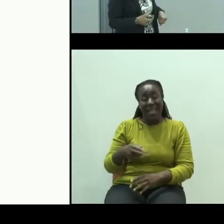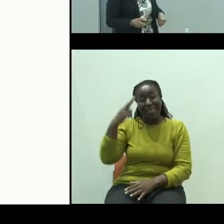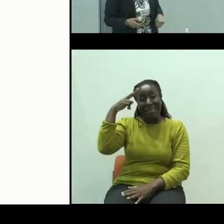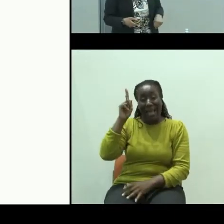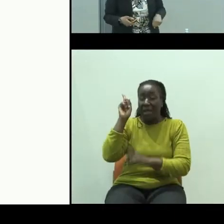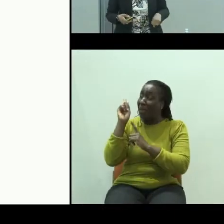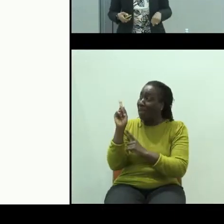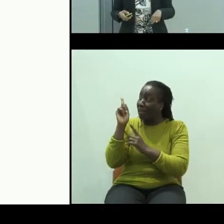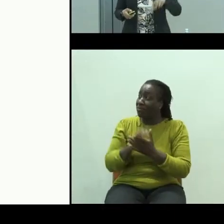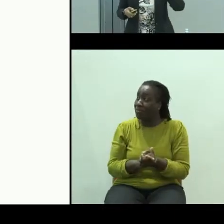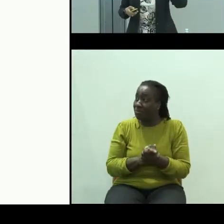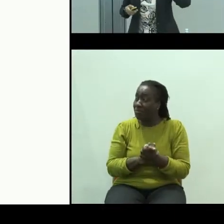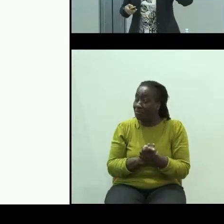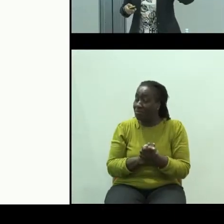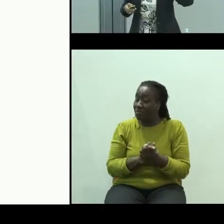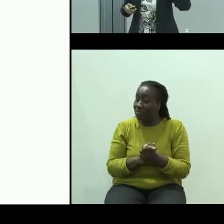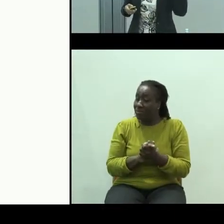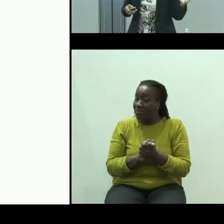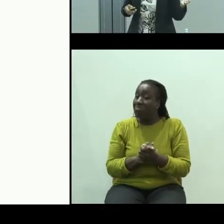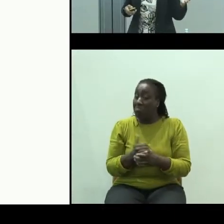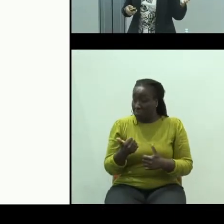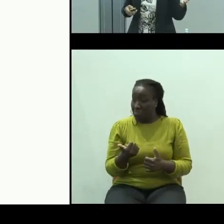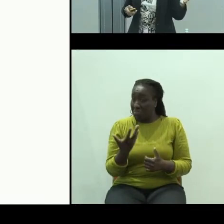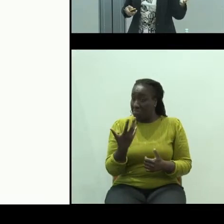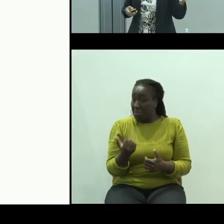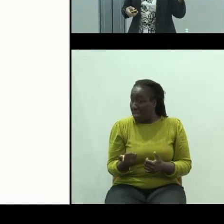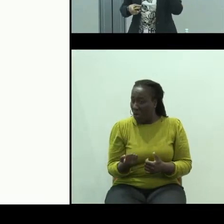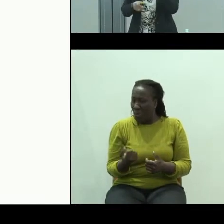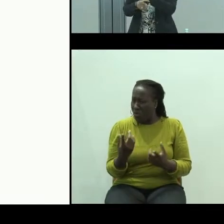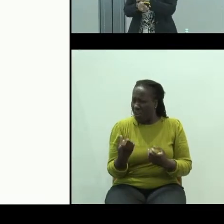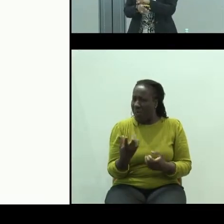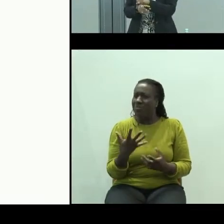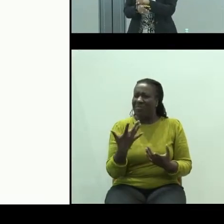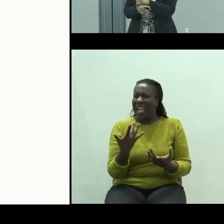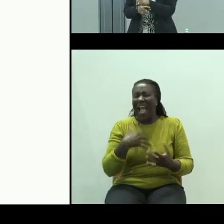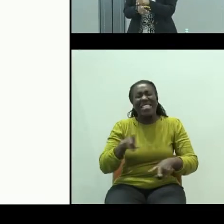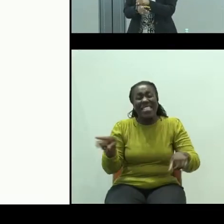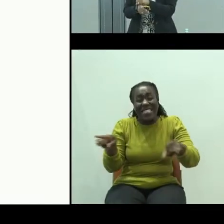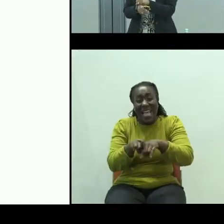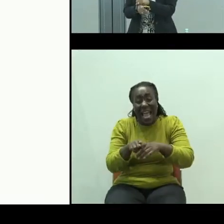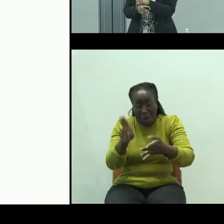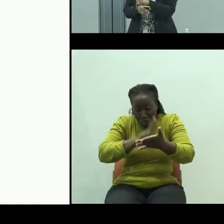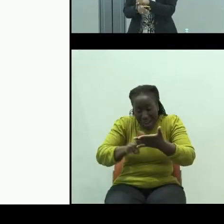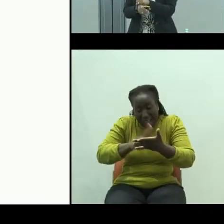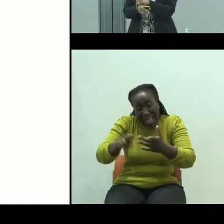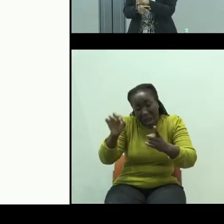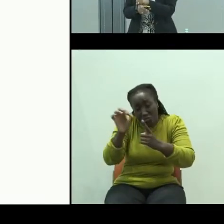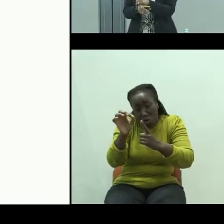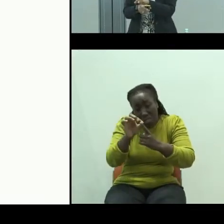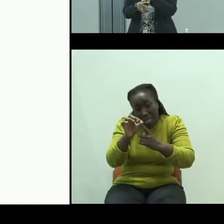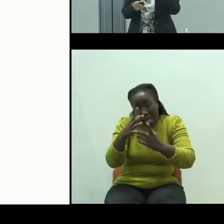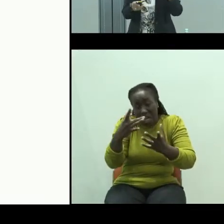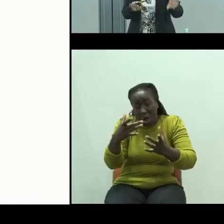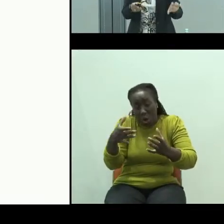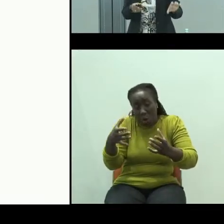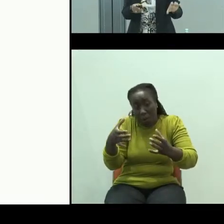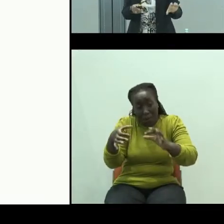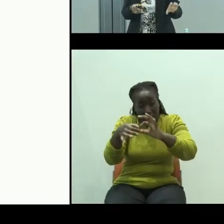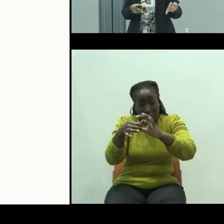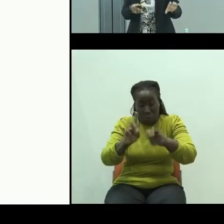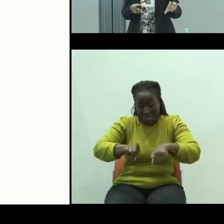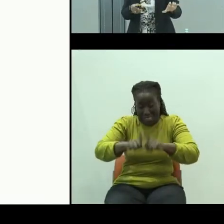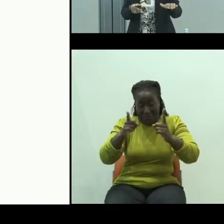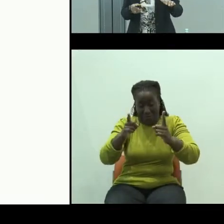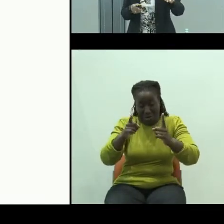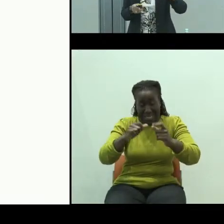named here, actually has a different mode where that same regulatory protein can bind to a different sequence